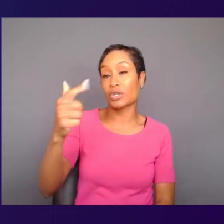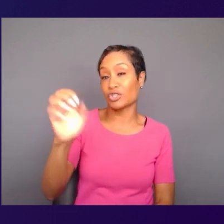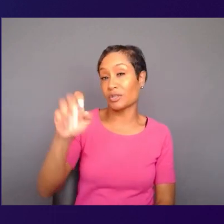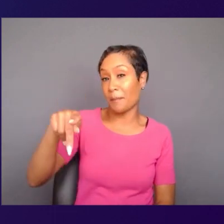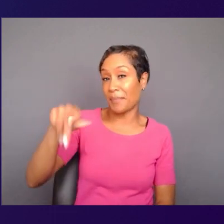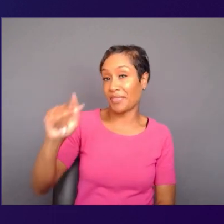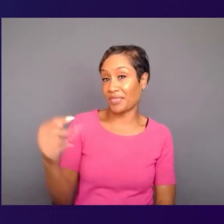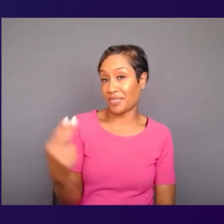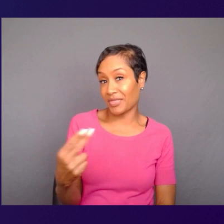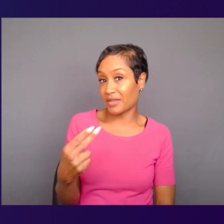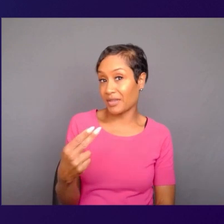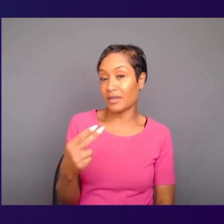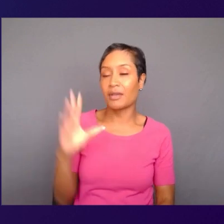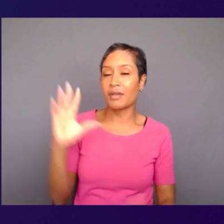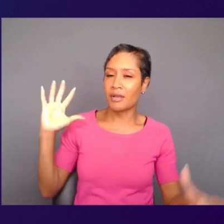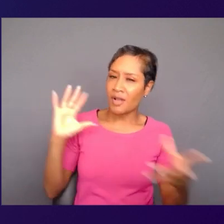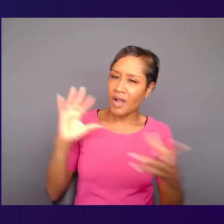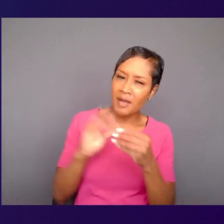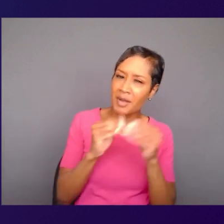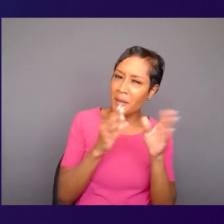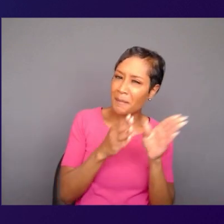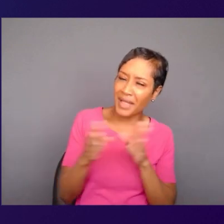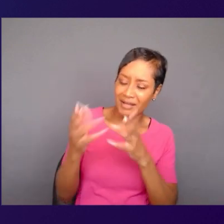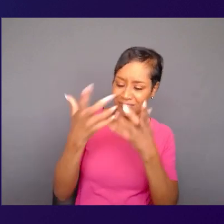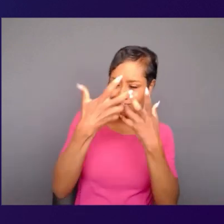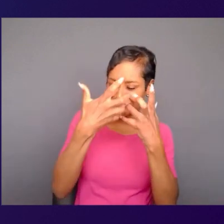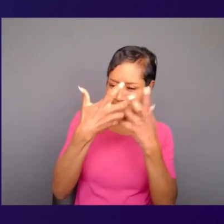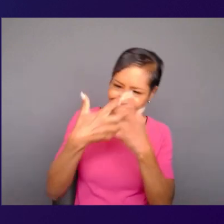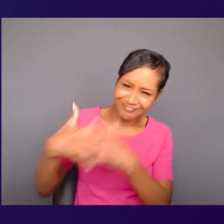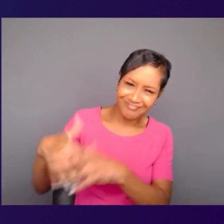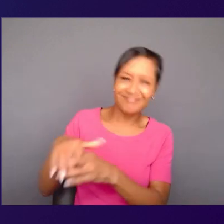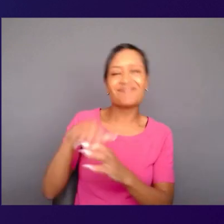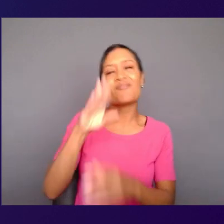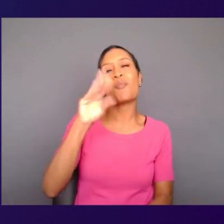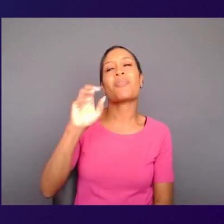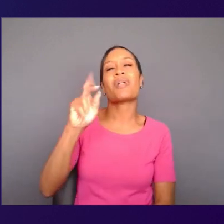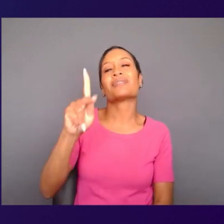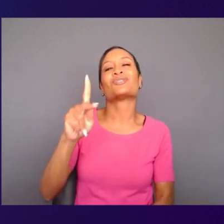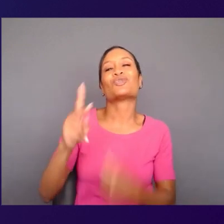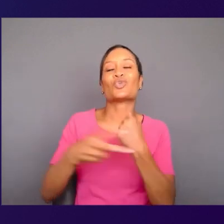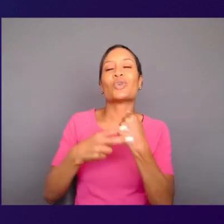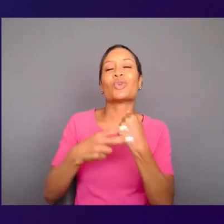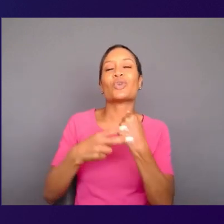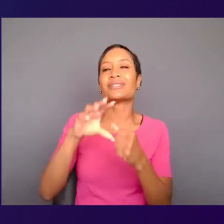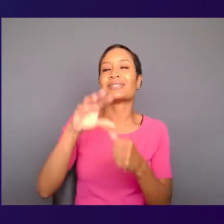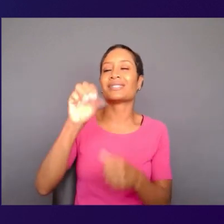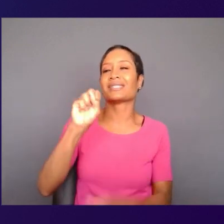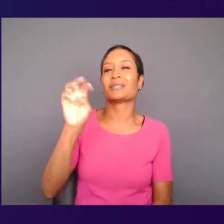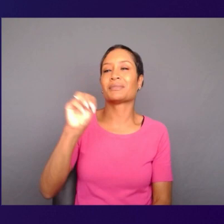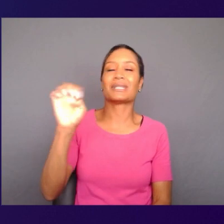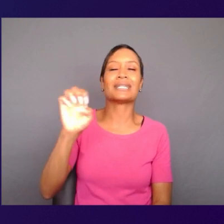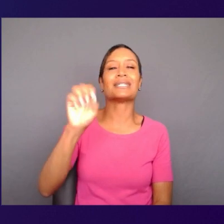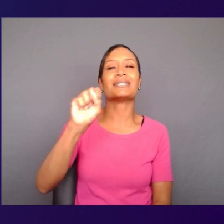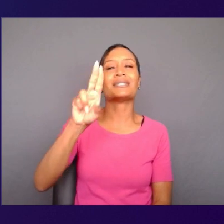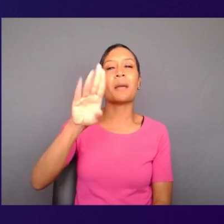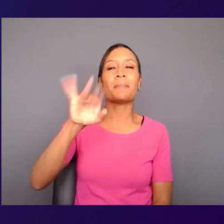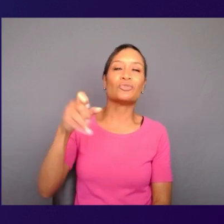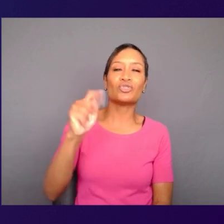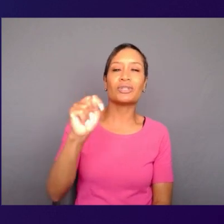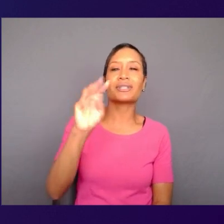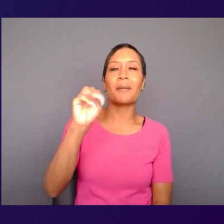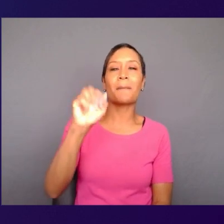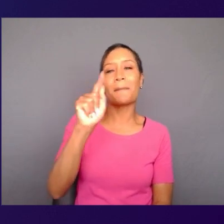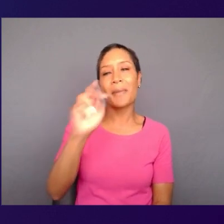provides you with a comprehensive plan put together by our block storage subject matter experts. When you